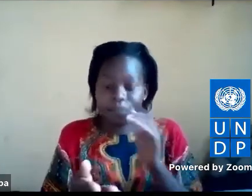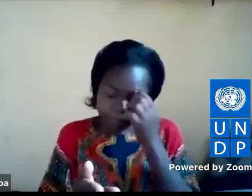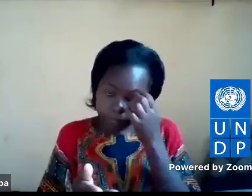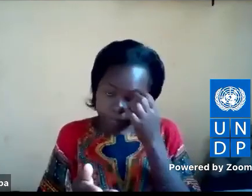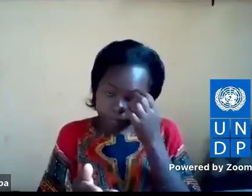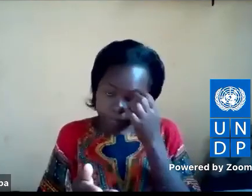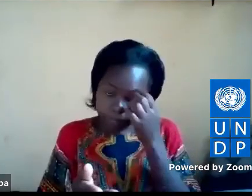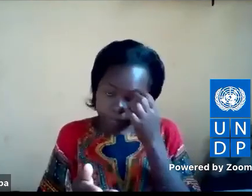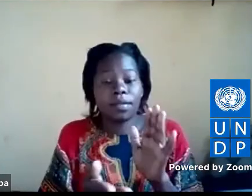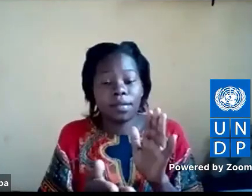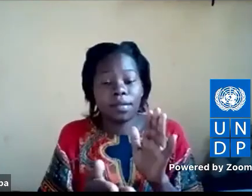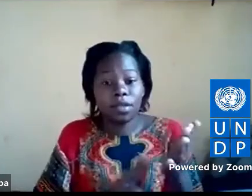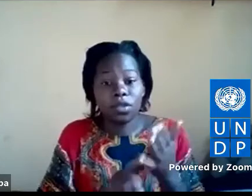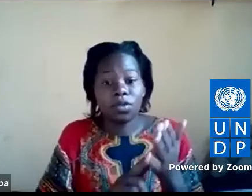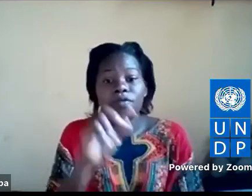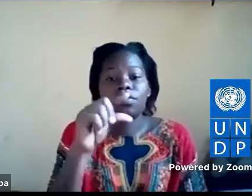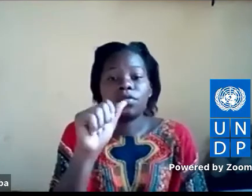phones,